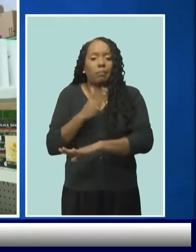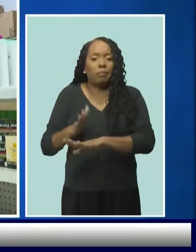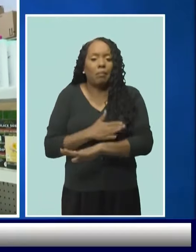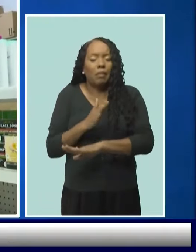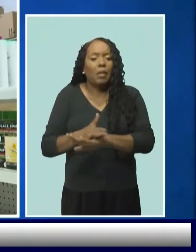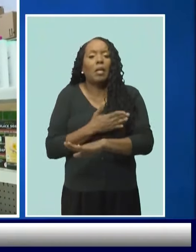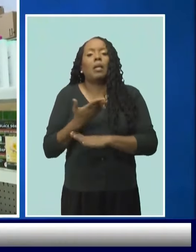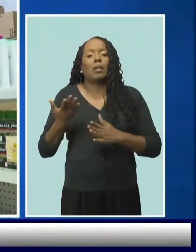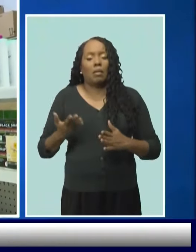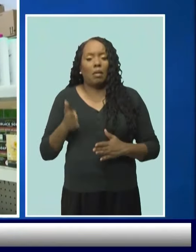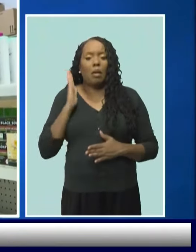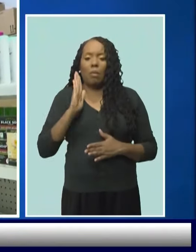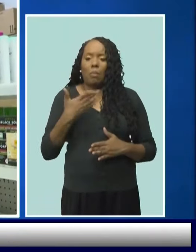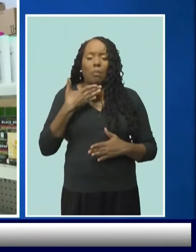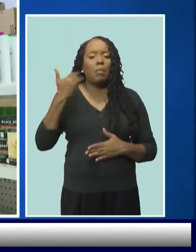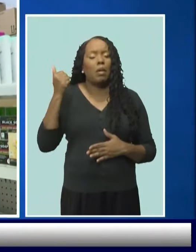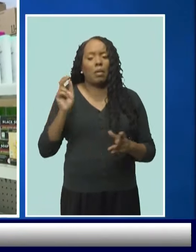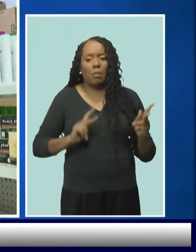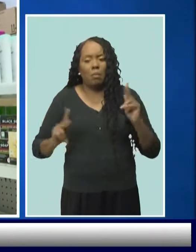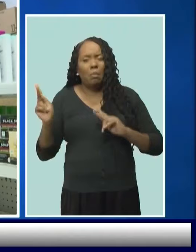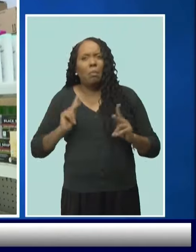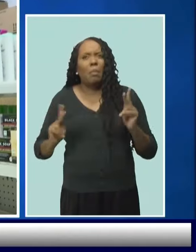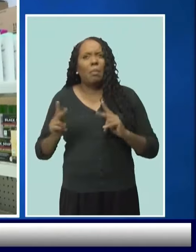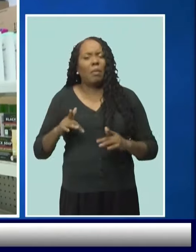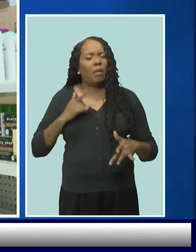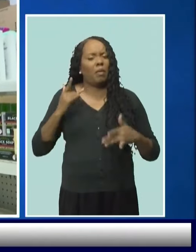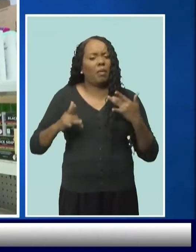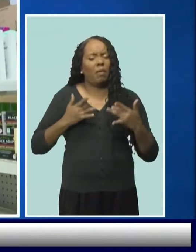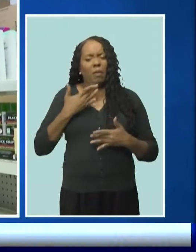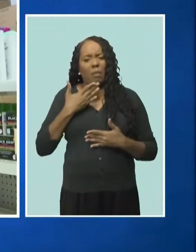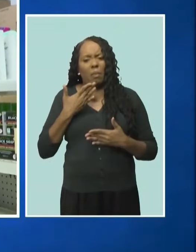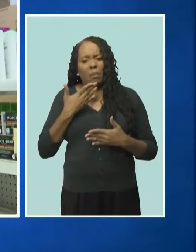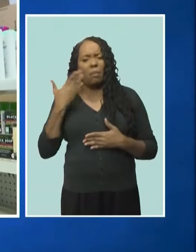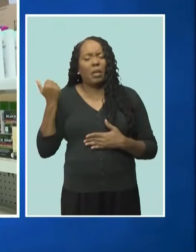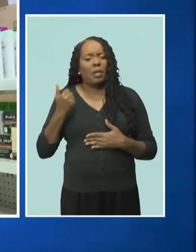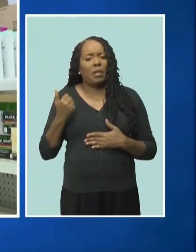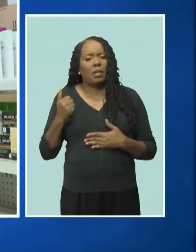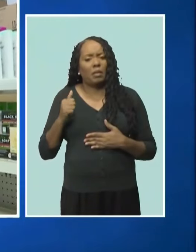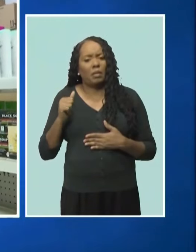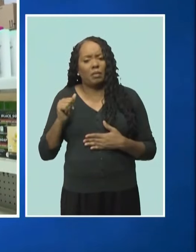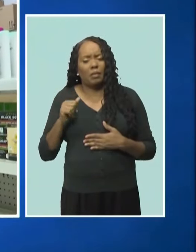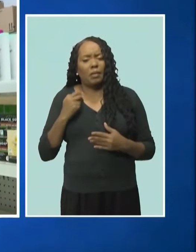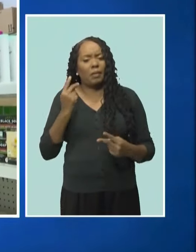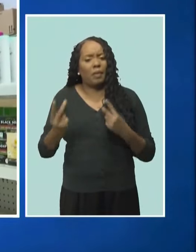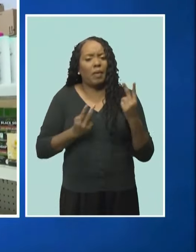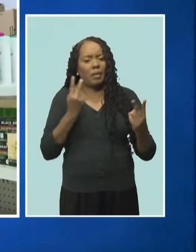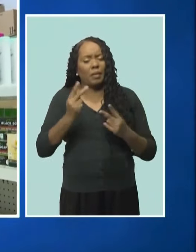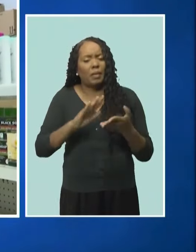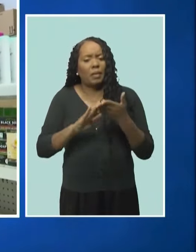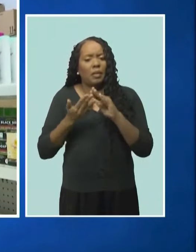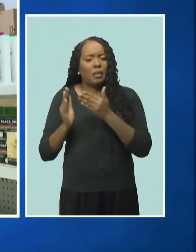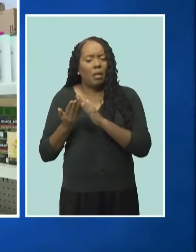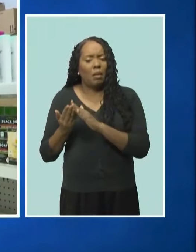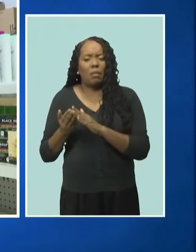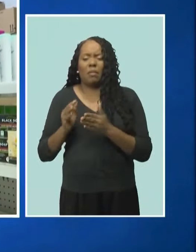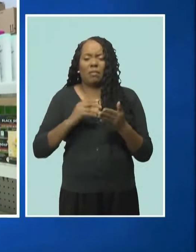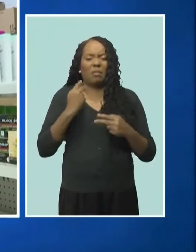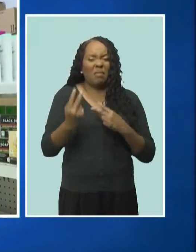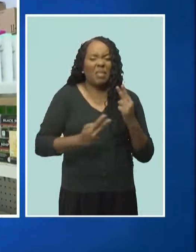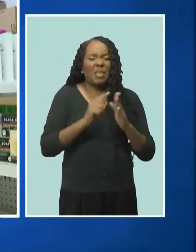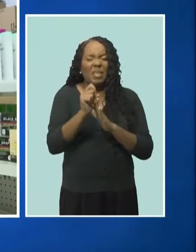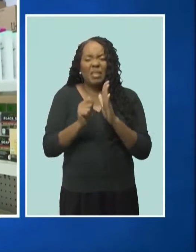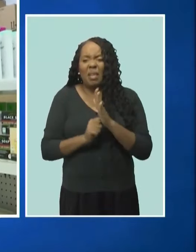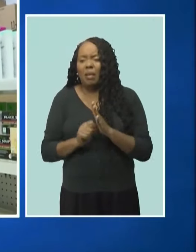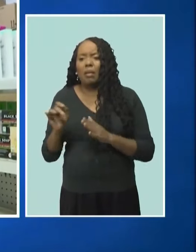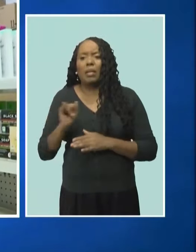completion, there'll be more incentive for, you know, the average Joe to come into town to experience that shopping experience, and the restaurants